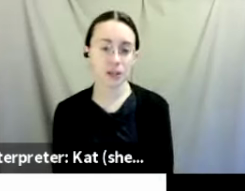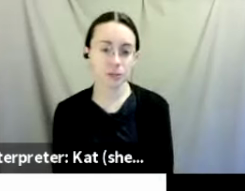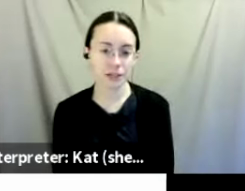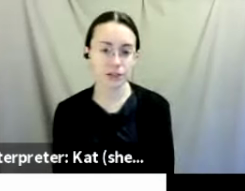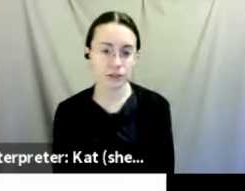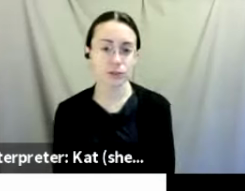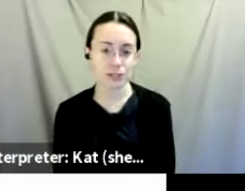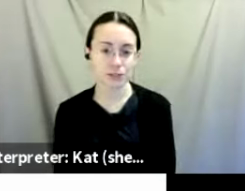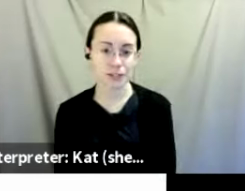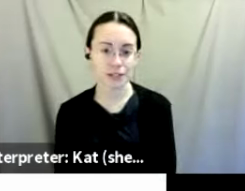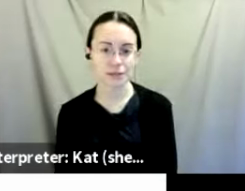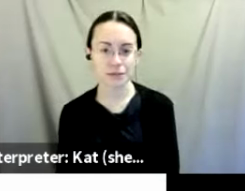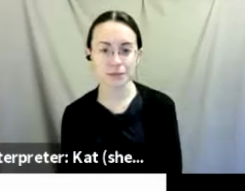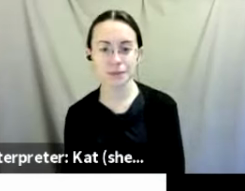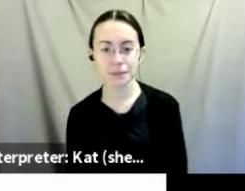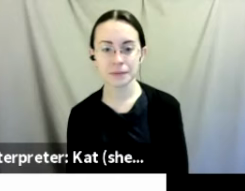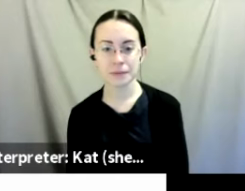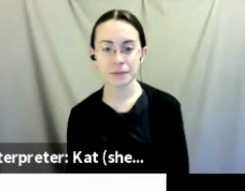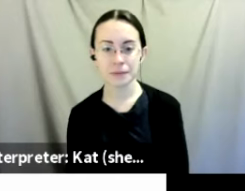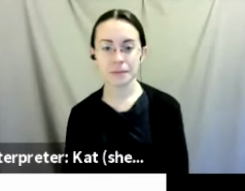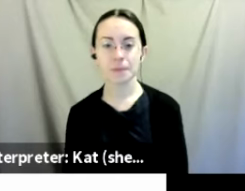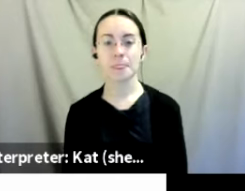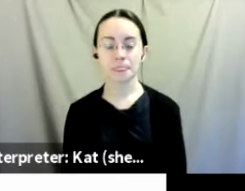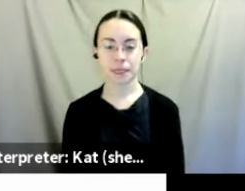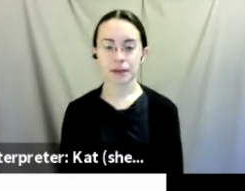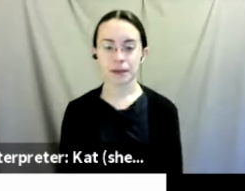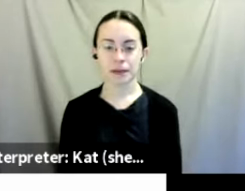So that impacts their use of breastfeeding.